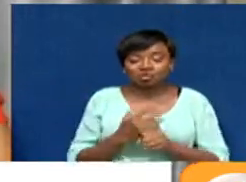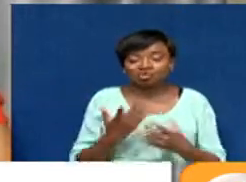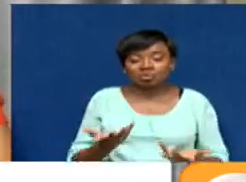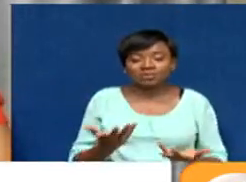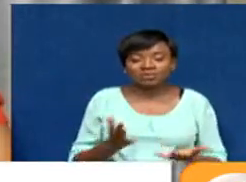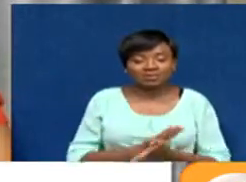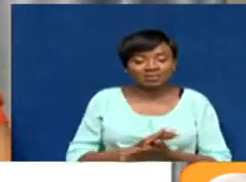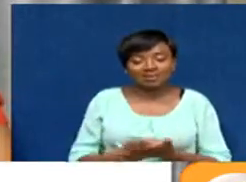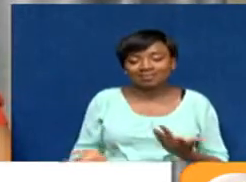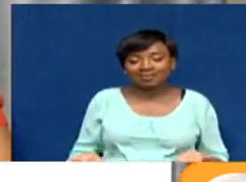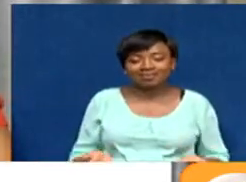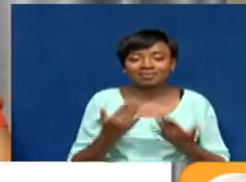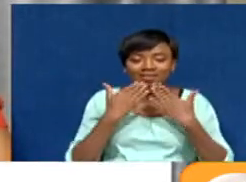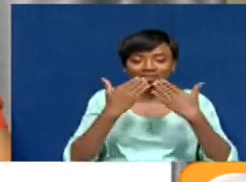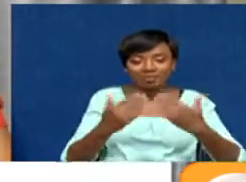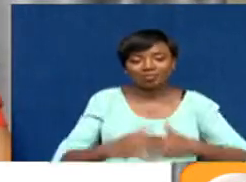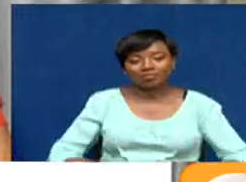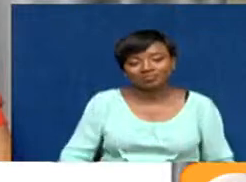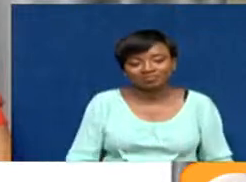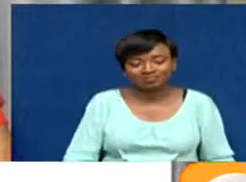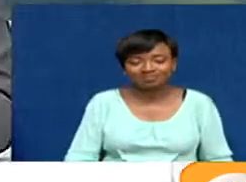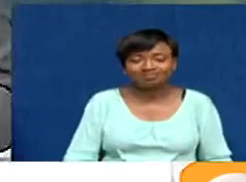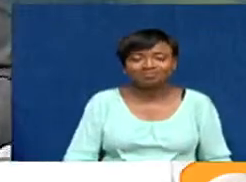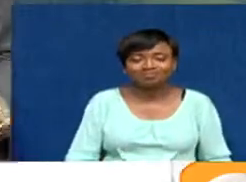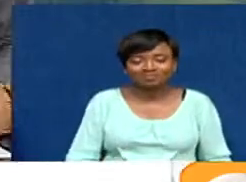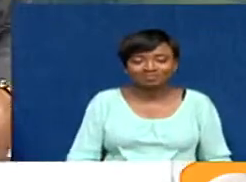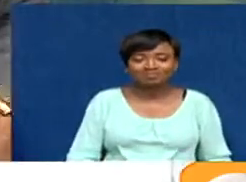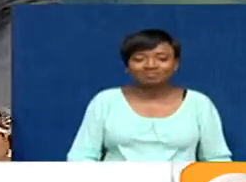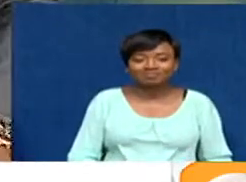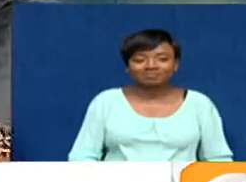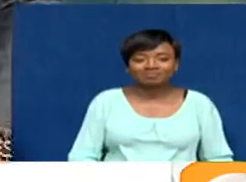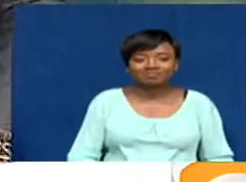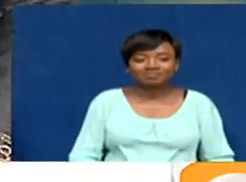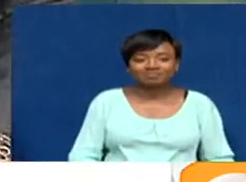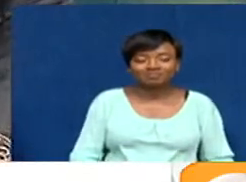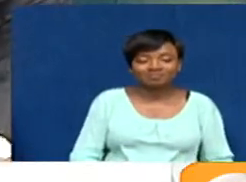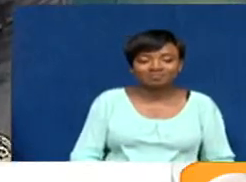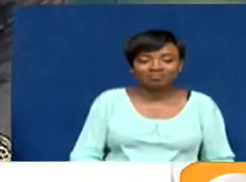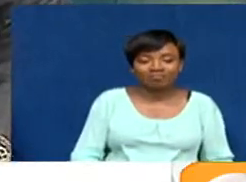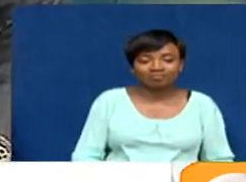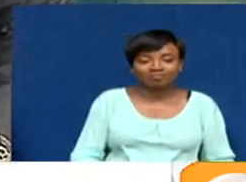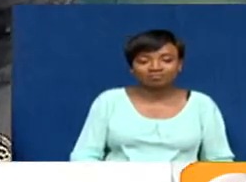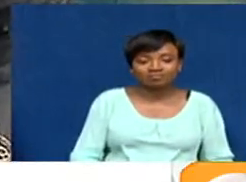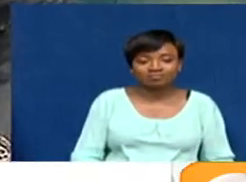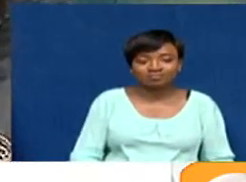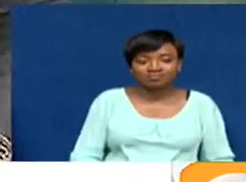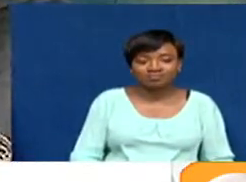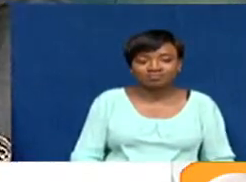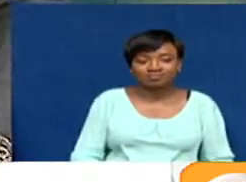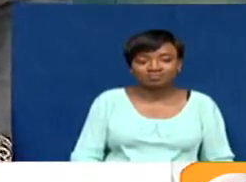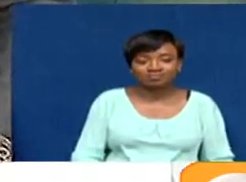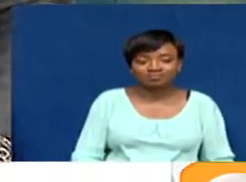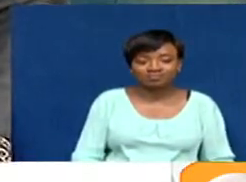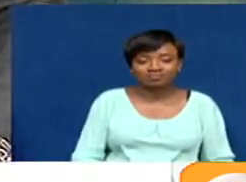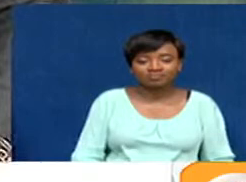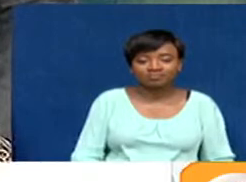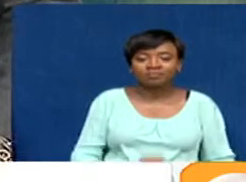Kenyans. Yeah, thank you. Thank you. Thank you so much. Last messages here, and PSD is actually to